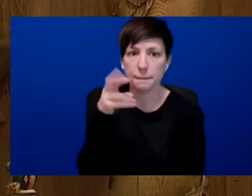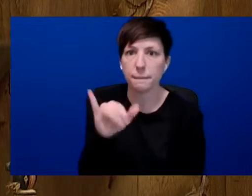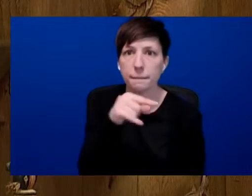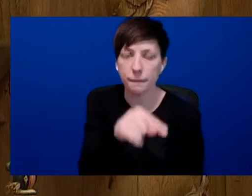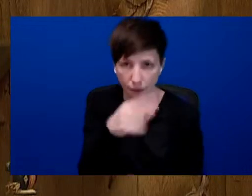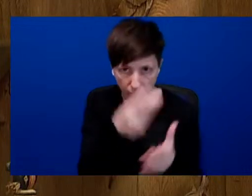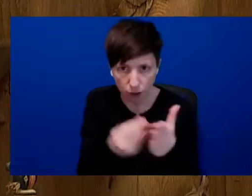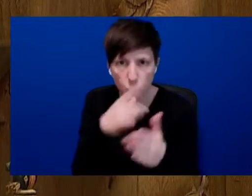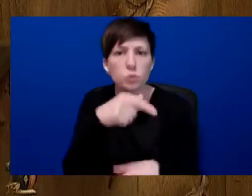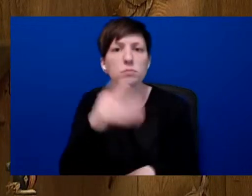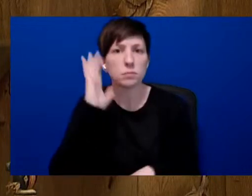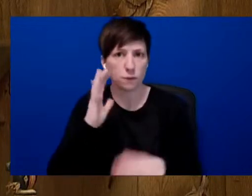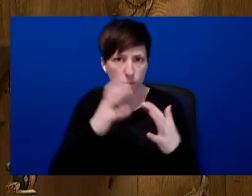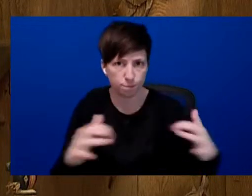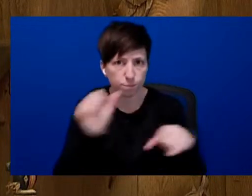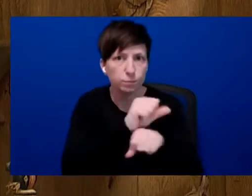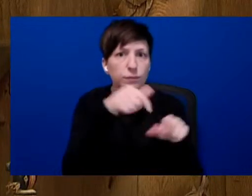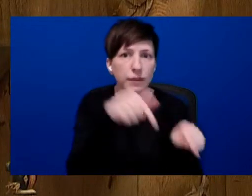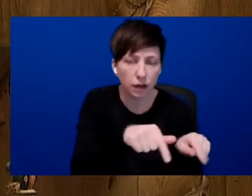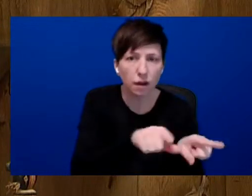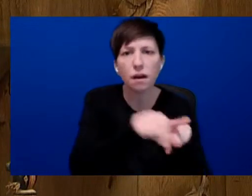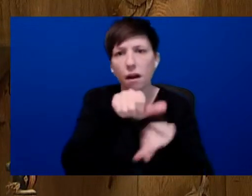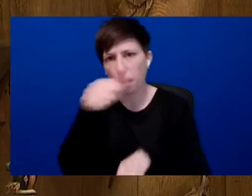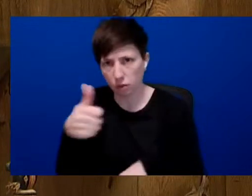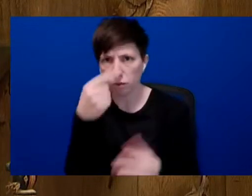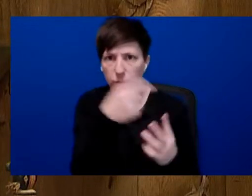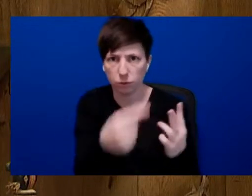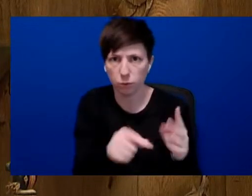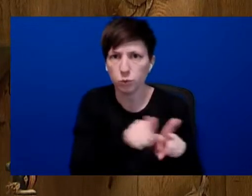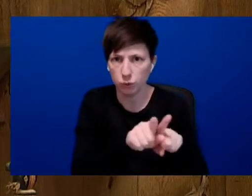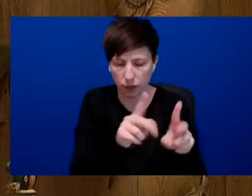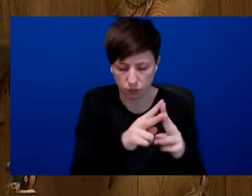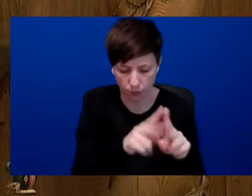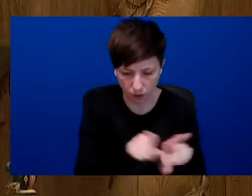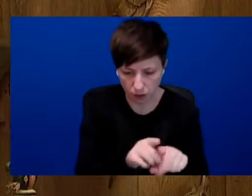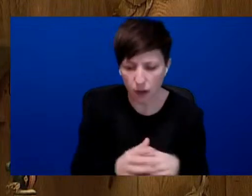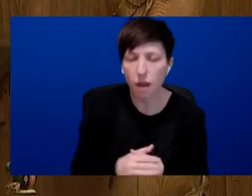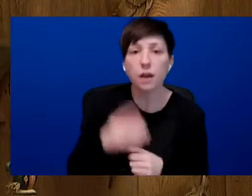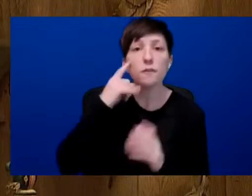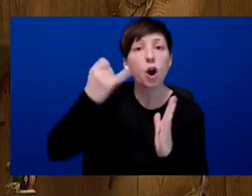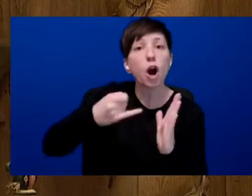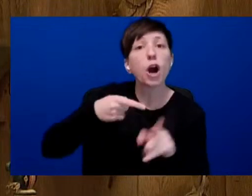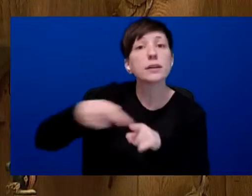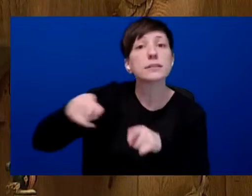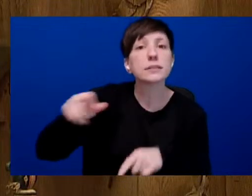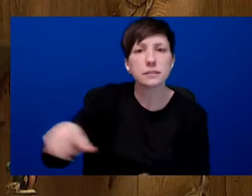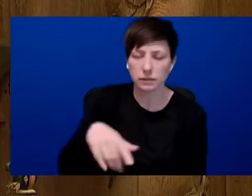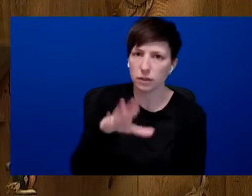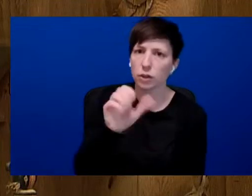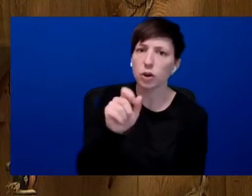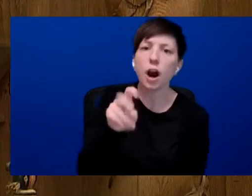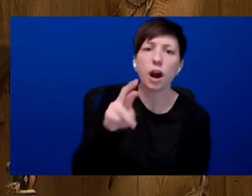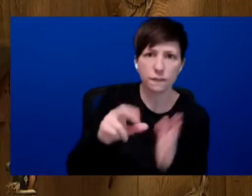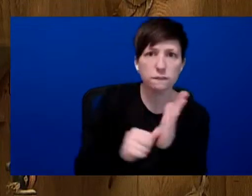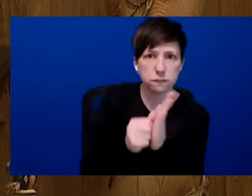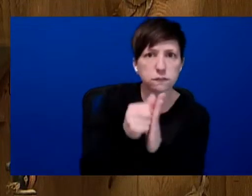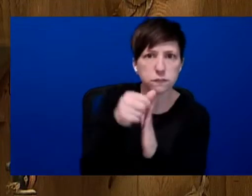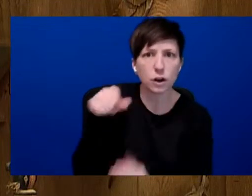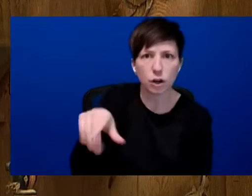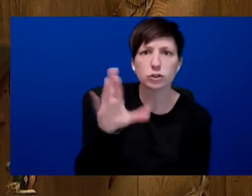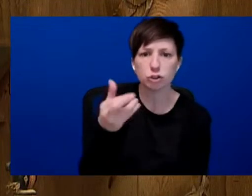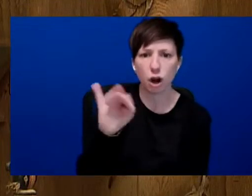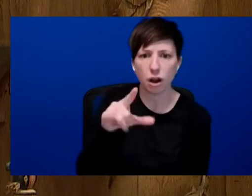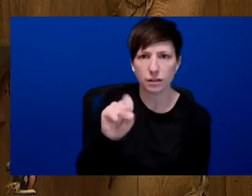Owen and Pat Carney. In the arts, we mourn carver Tomoson Charles Elliott and photographer